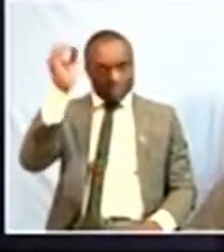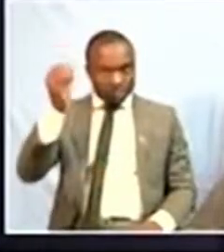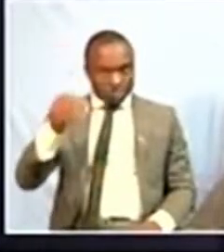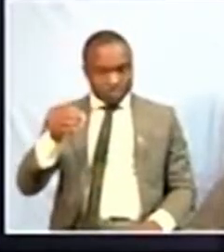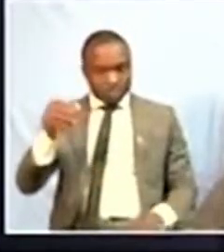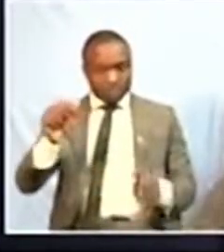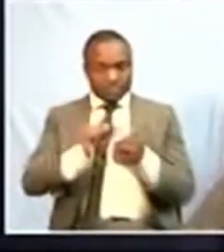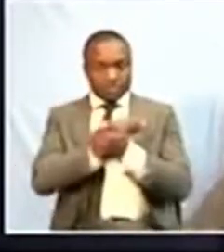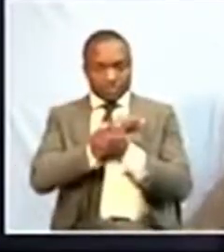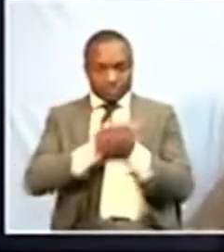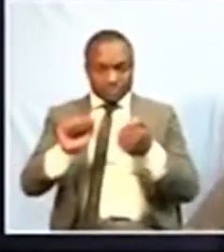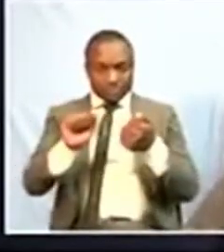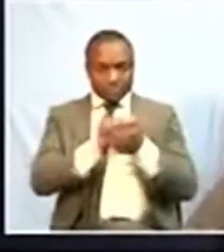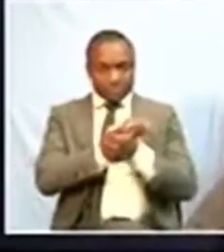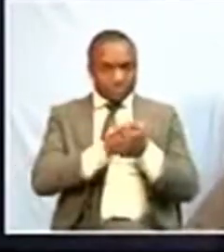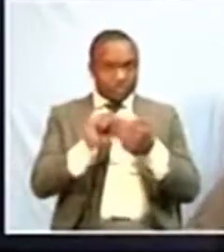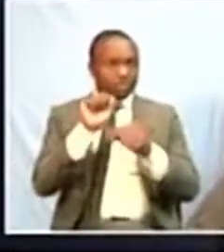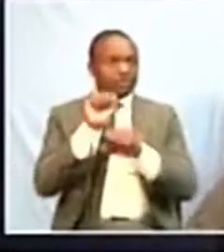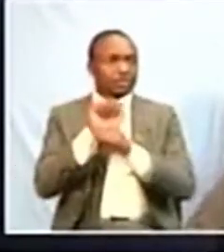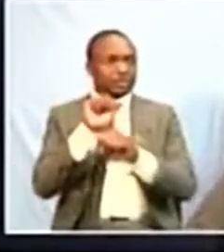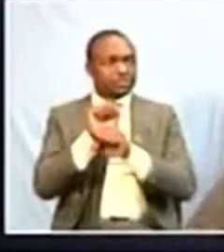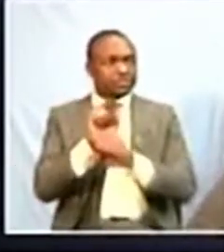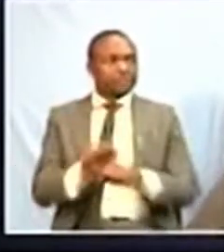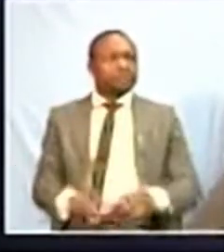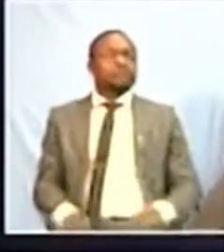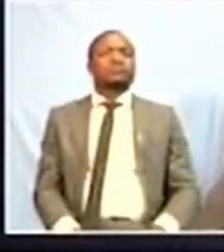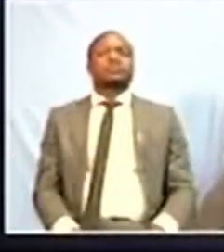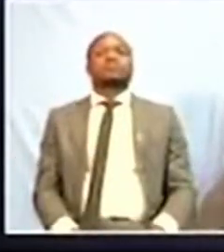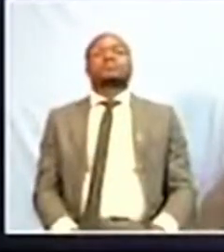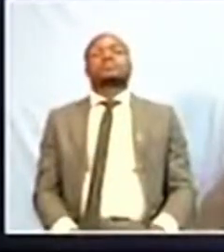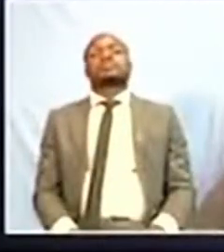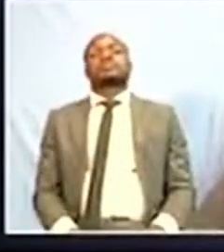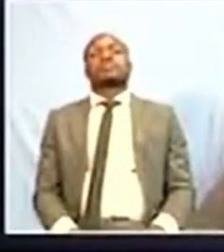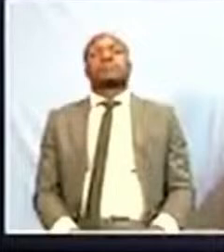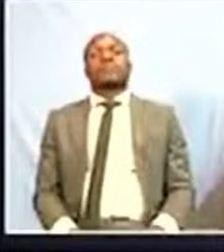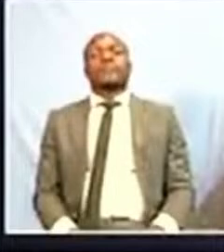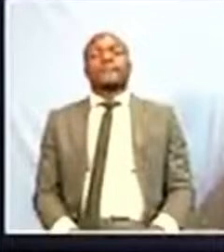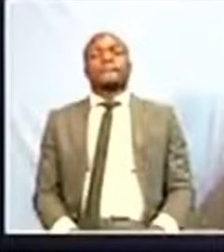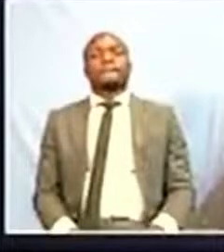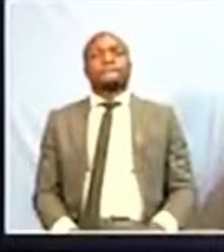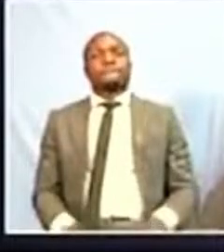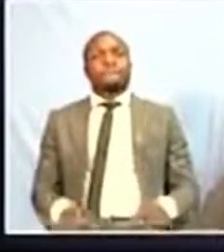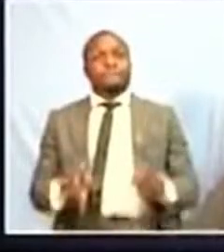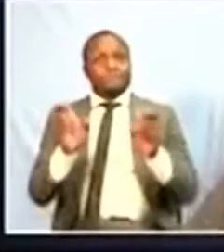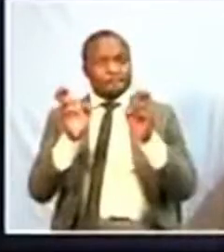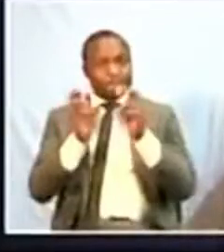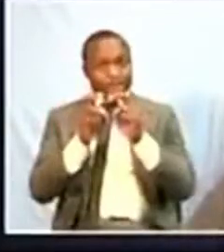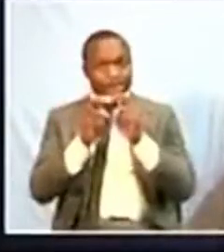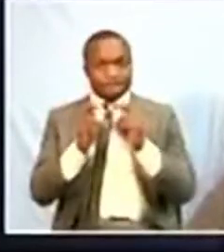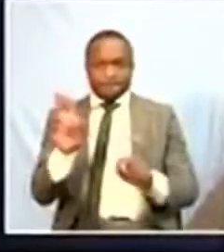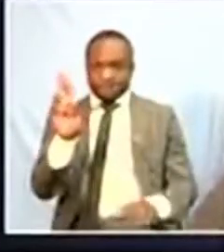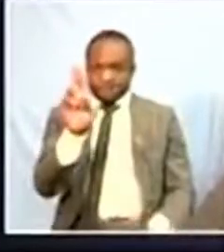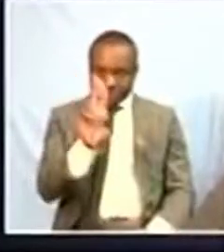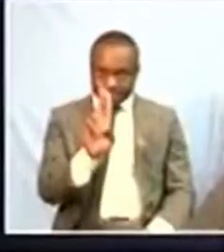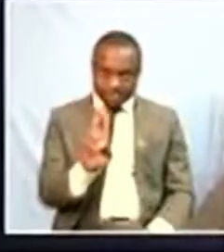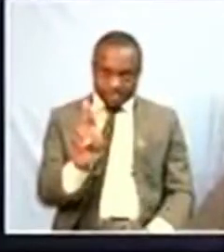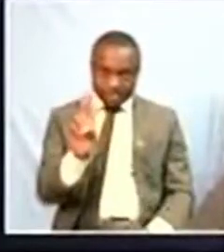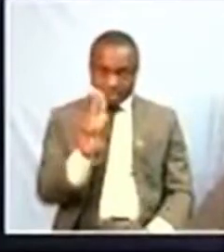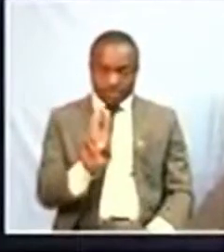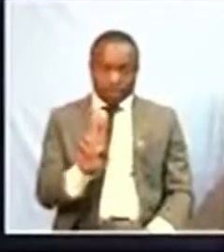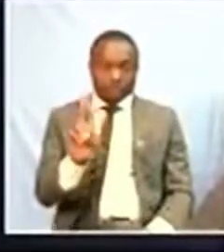liquidated damages for the works, and the typical contract we are using is